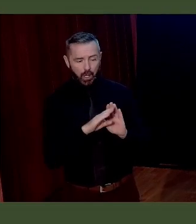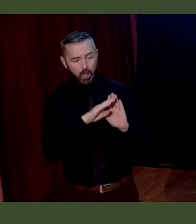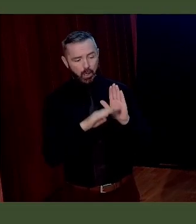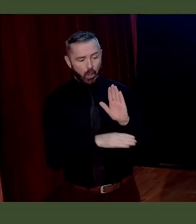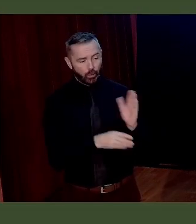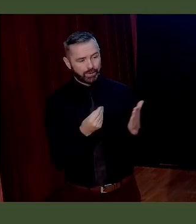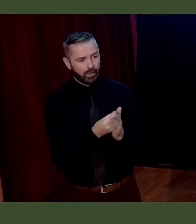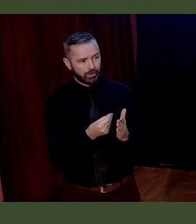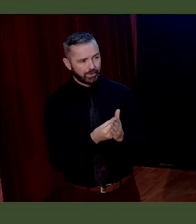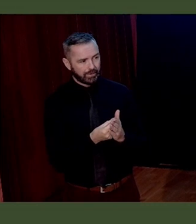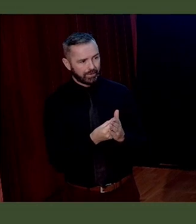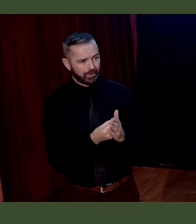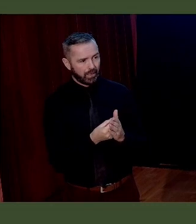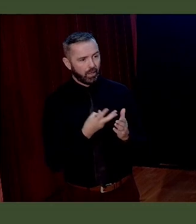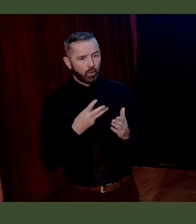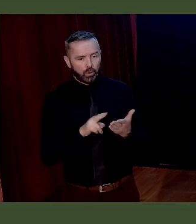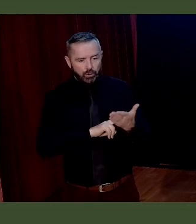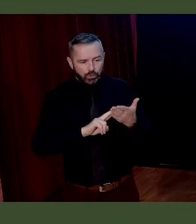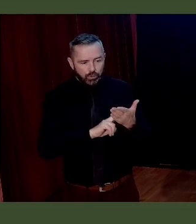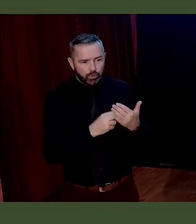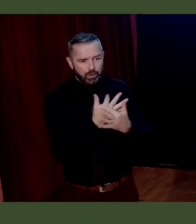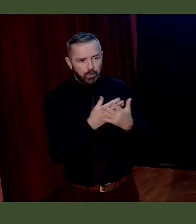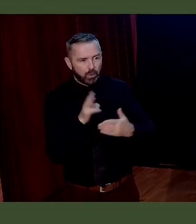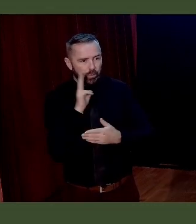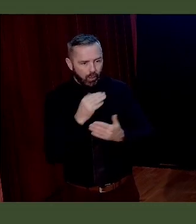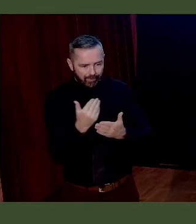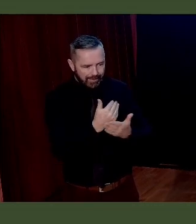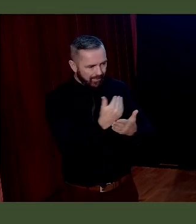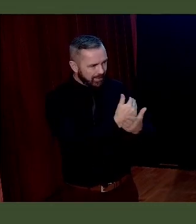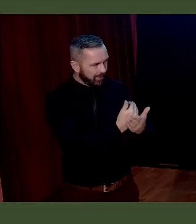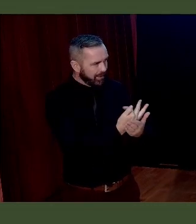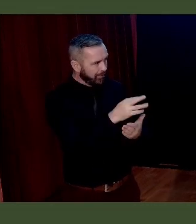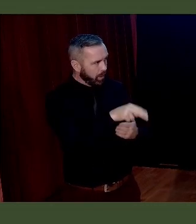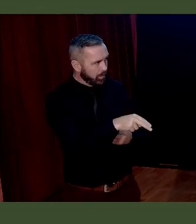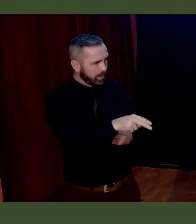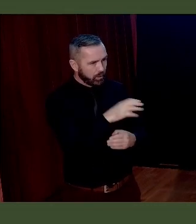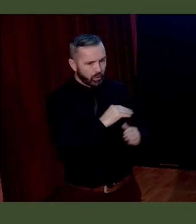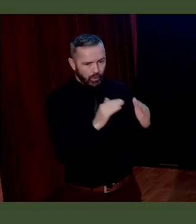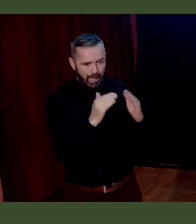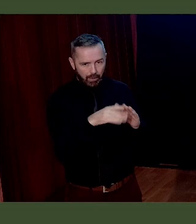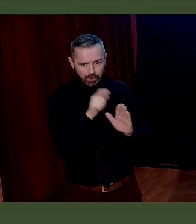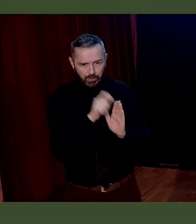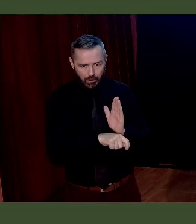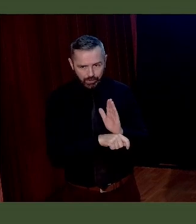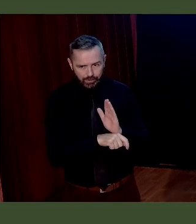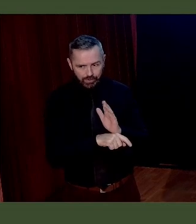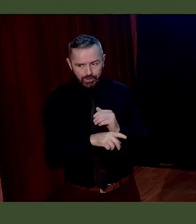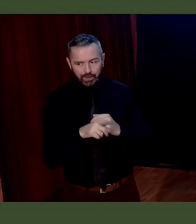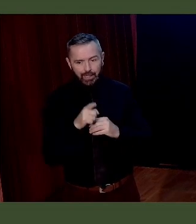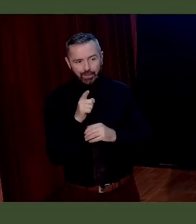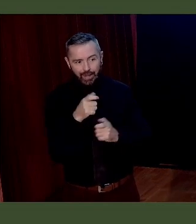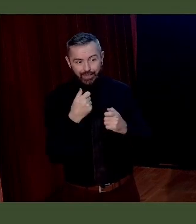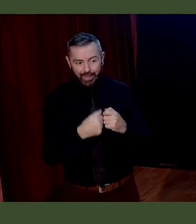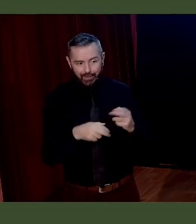possible cost. They were going to leverage as much private savings as possible into house purchase. And that was